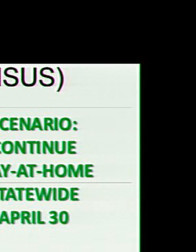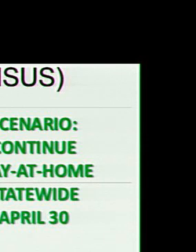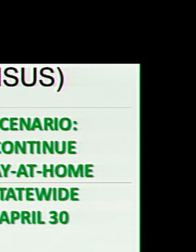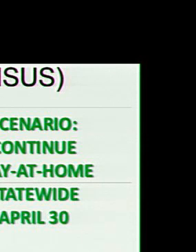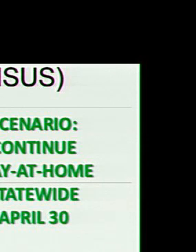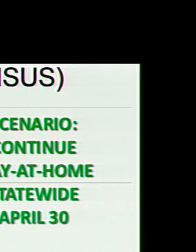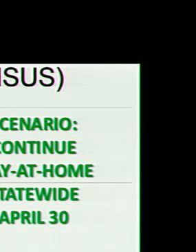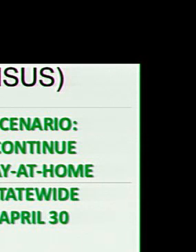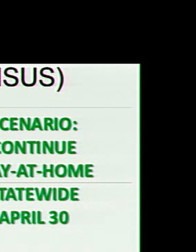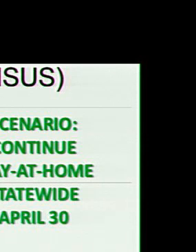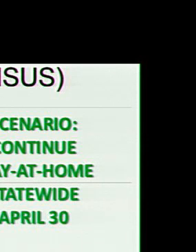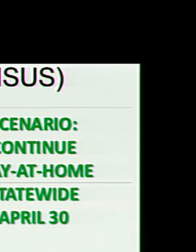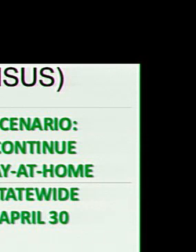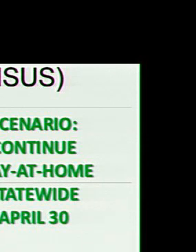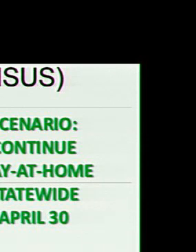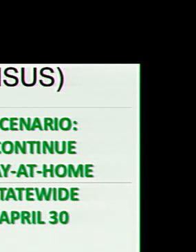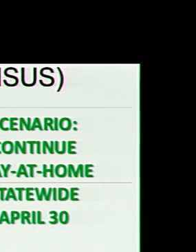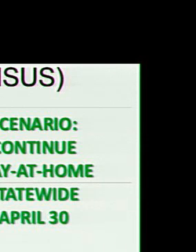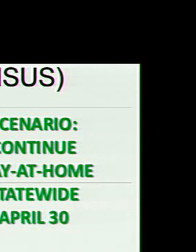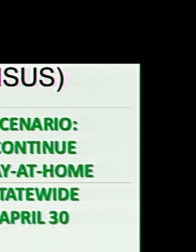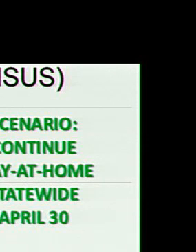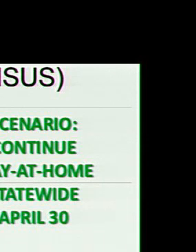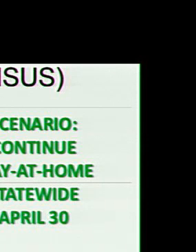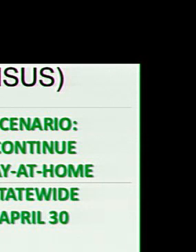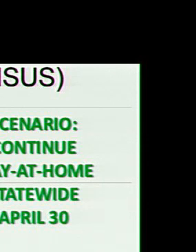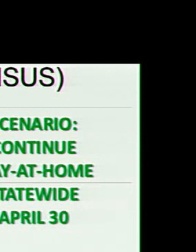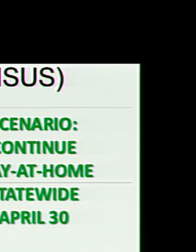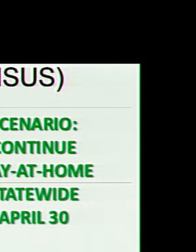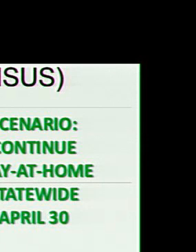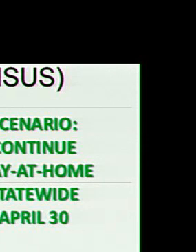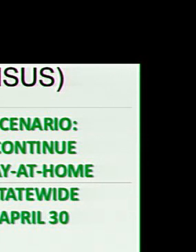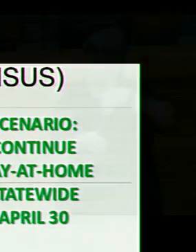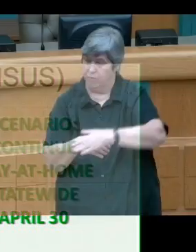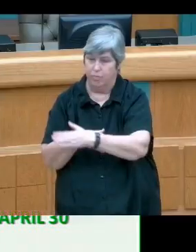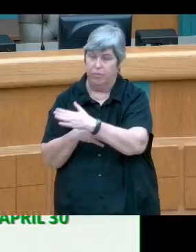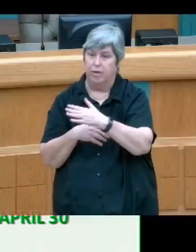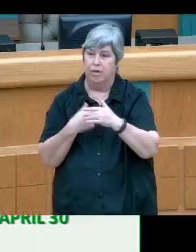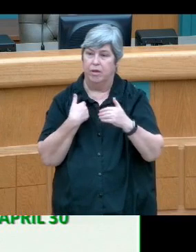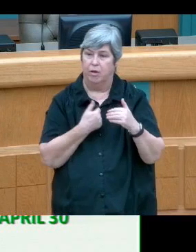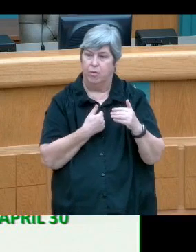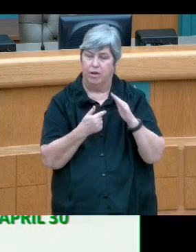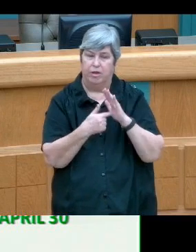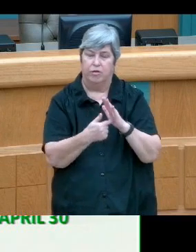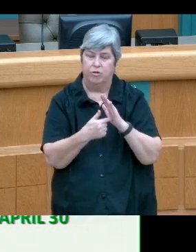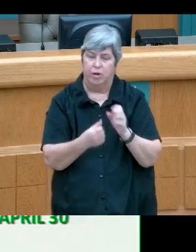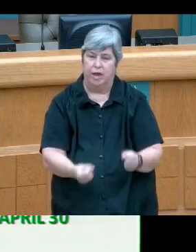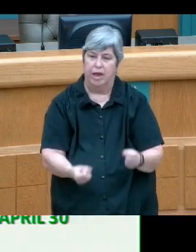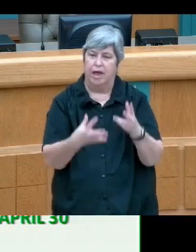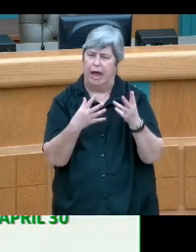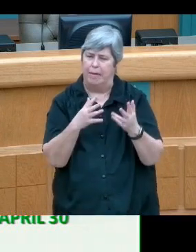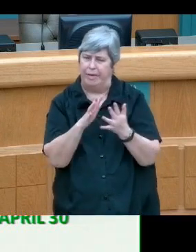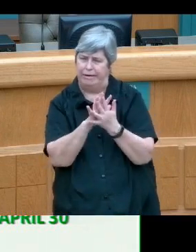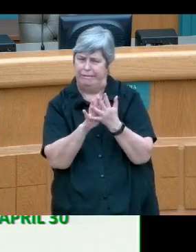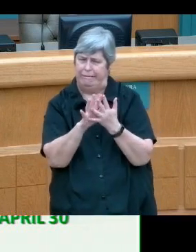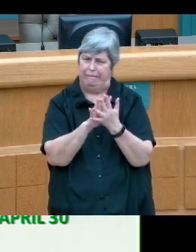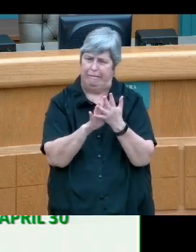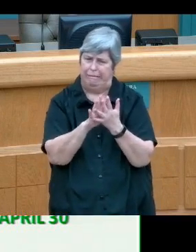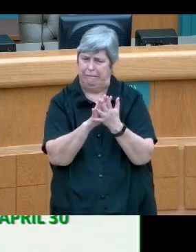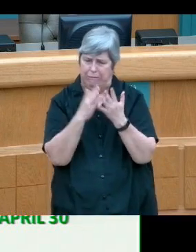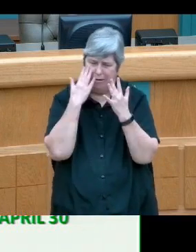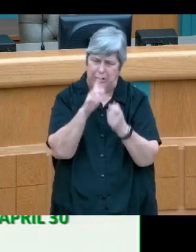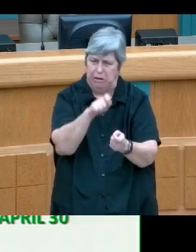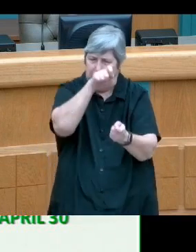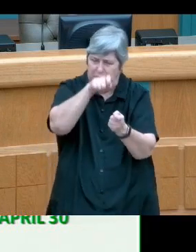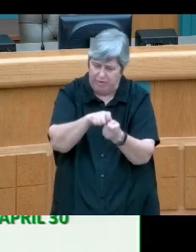this is what the curve looks like for the model. We're going back to the ribbon model, which shows you the amount of uncertainty that there is